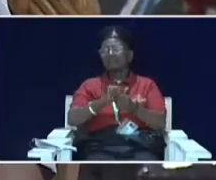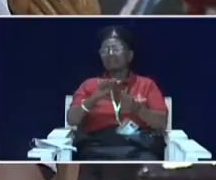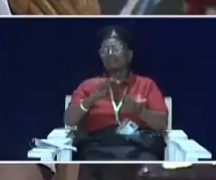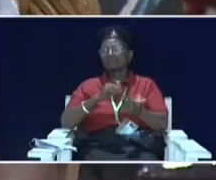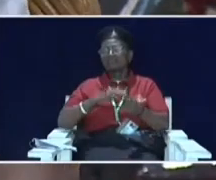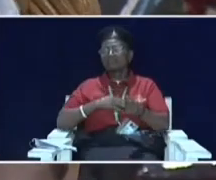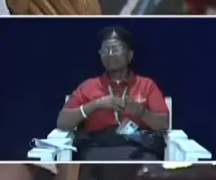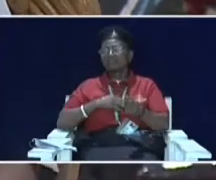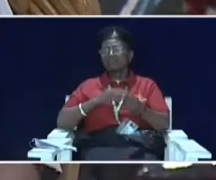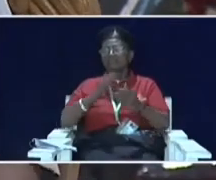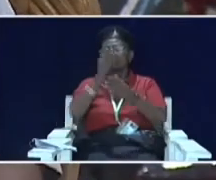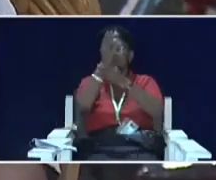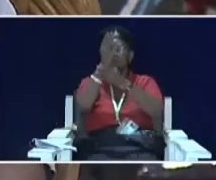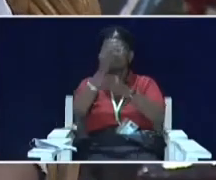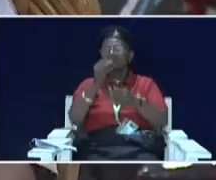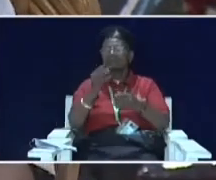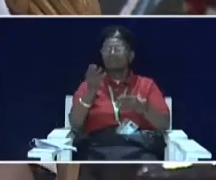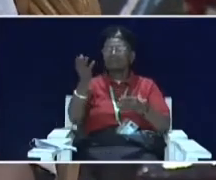And there were two sisters.